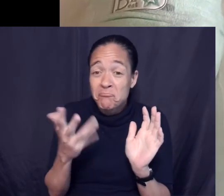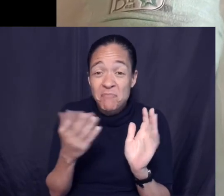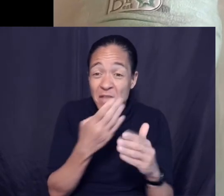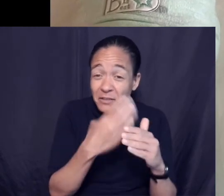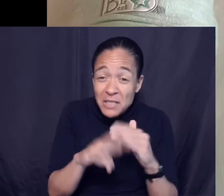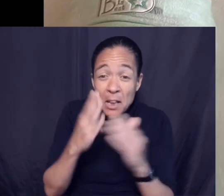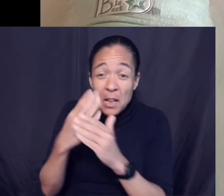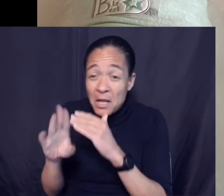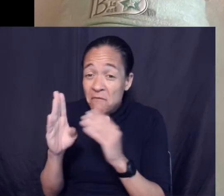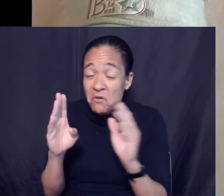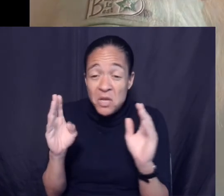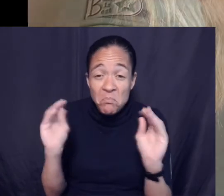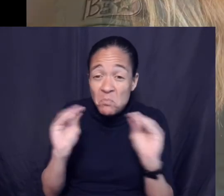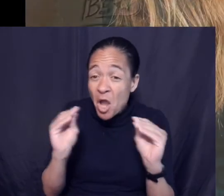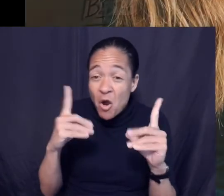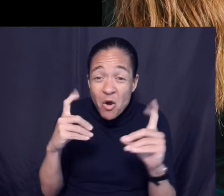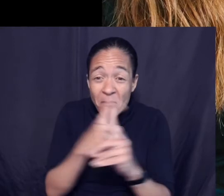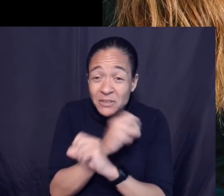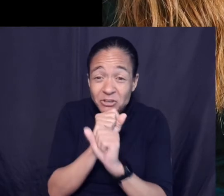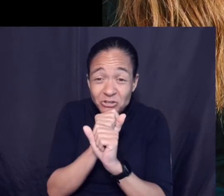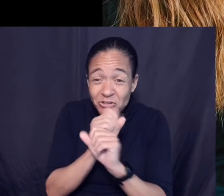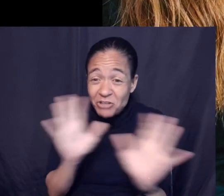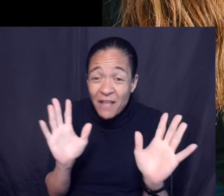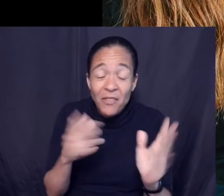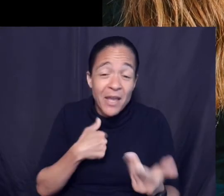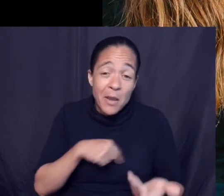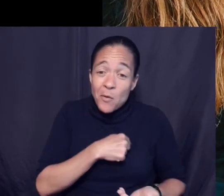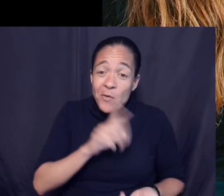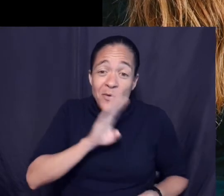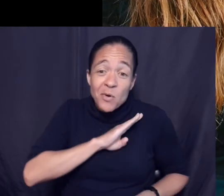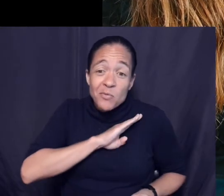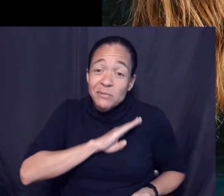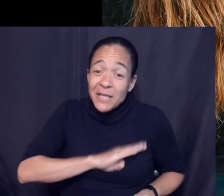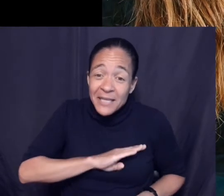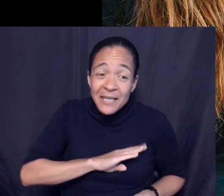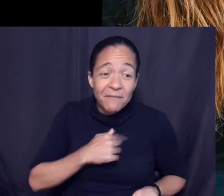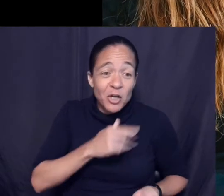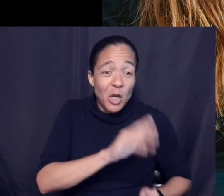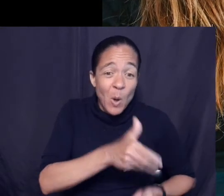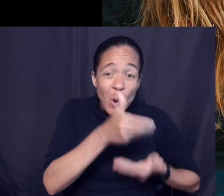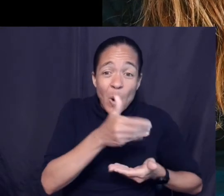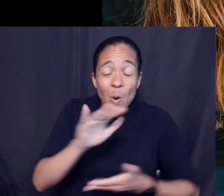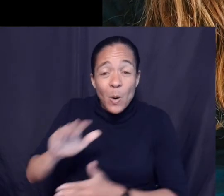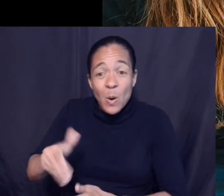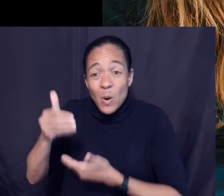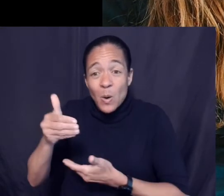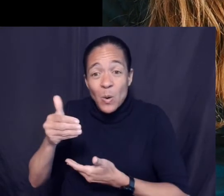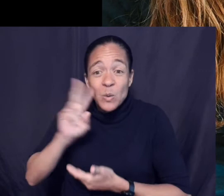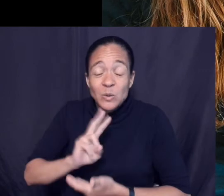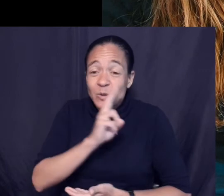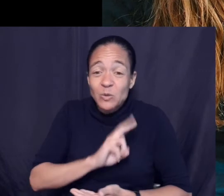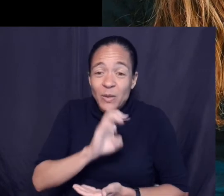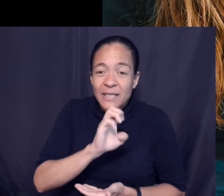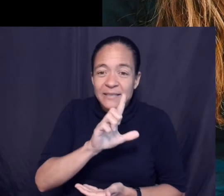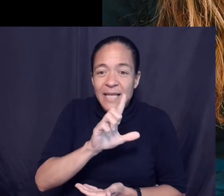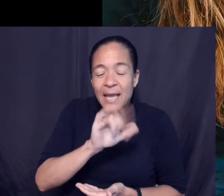very uncomplicated delivery. And we're just relieved to hold our twins, Ellie and